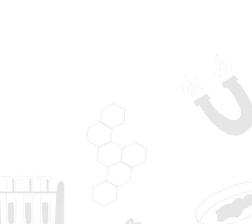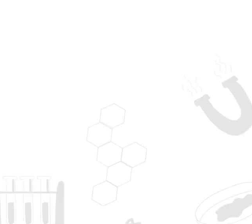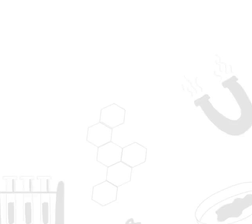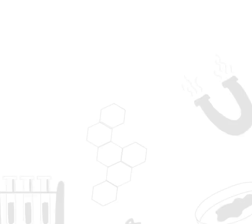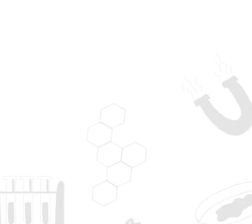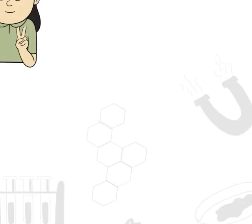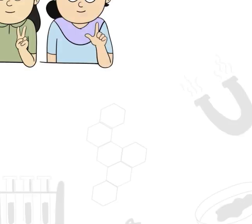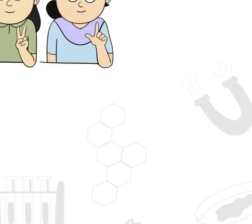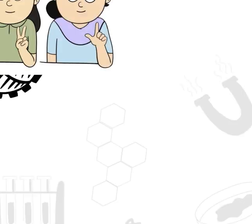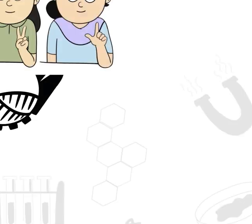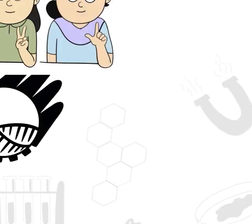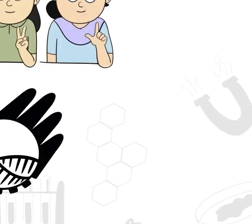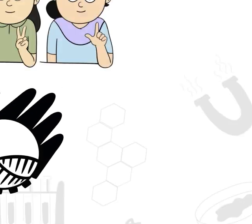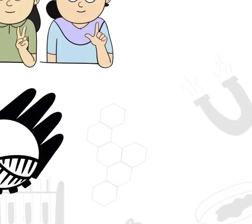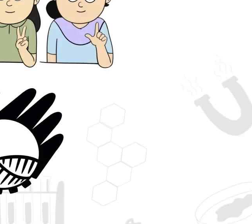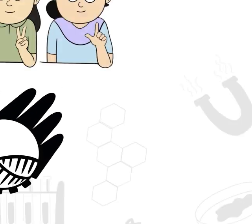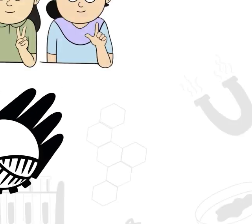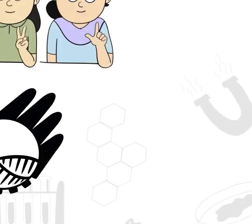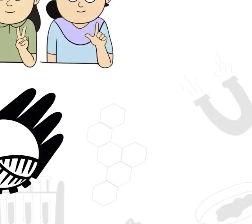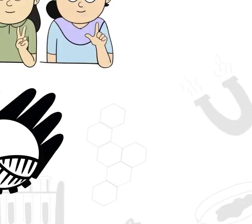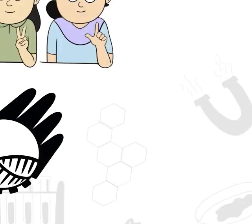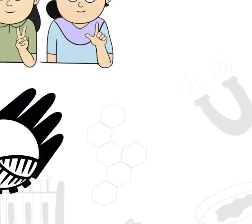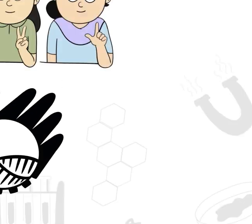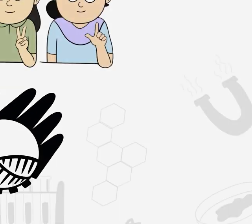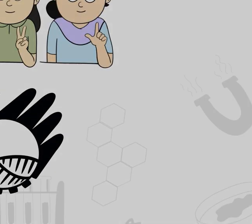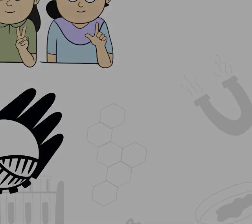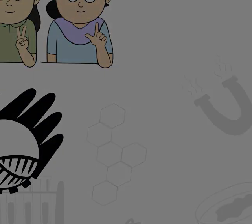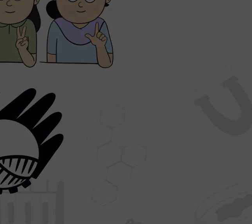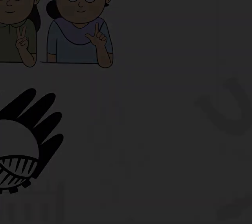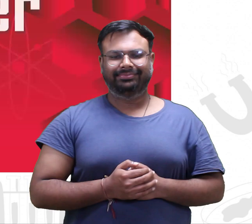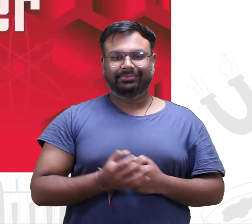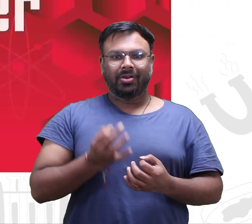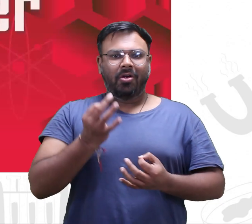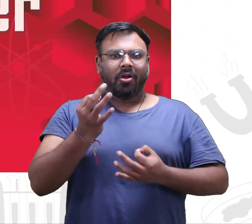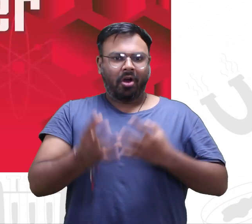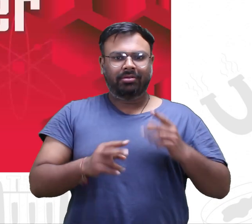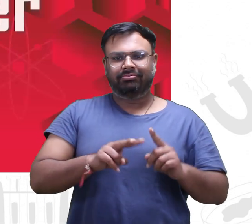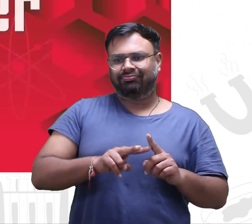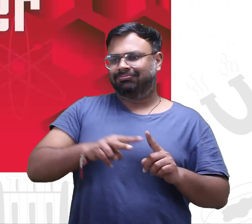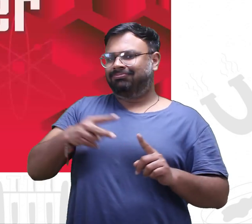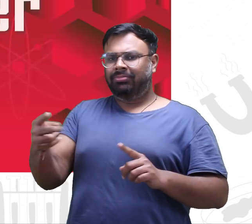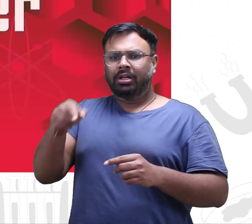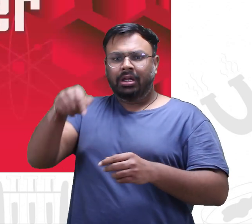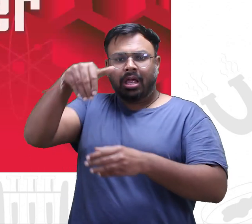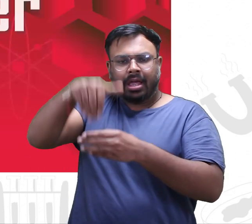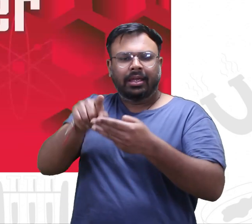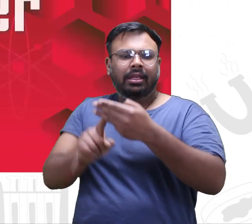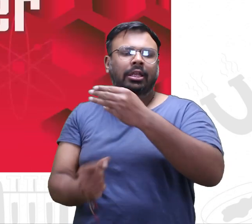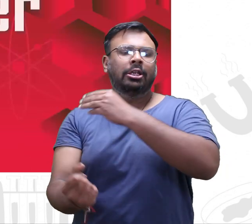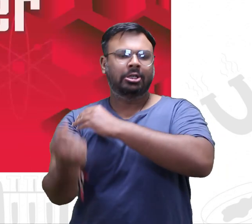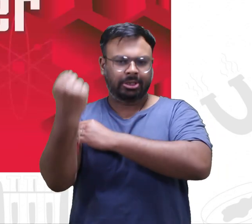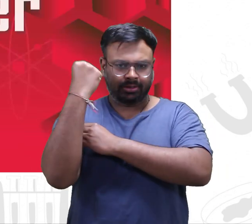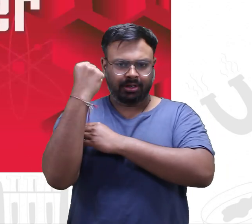Welcome to ISL Enabled Virtual Lab of CSIR. Heat transfer. Heat is